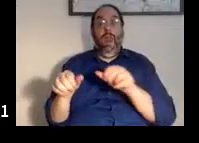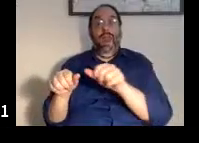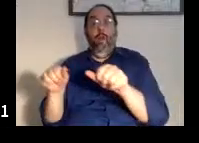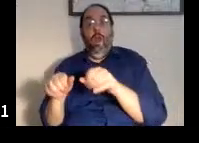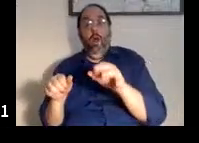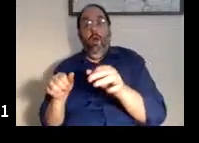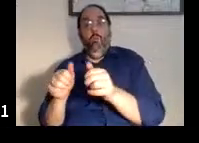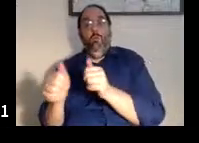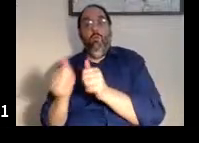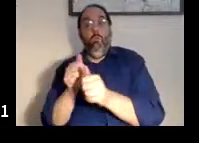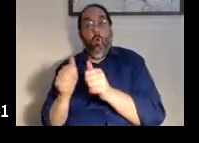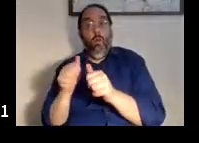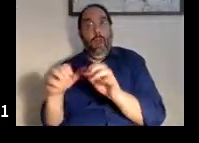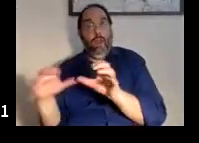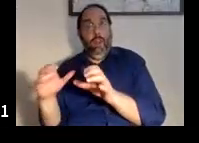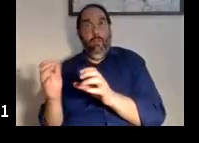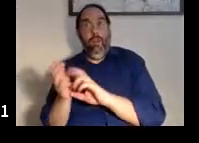is